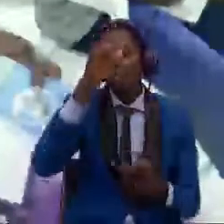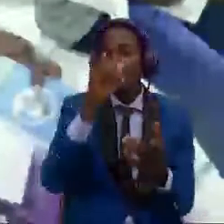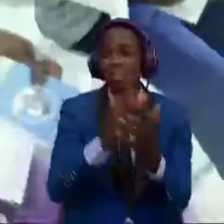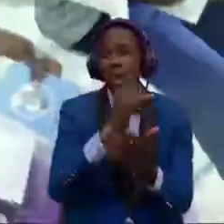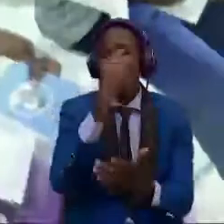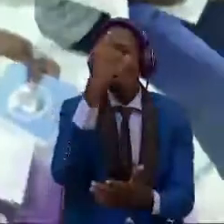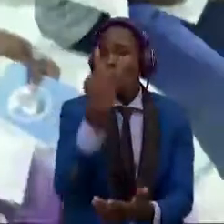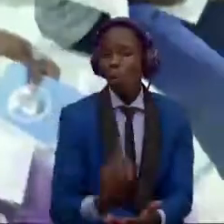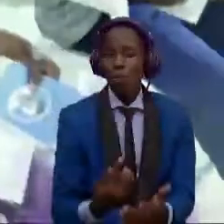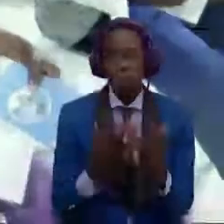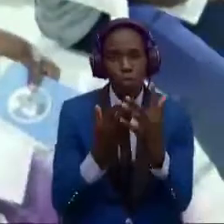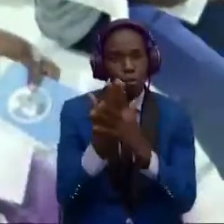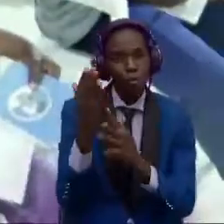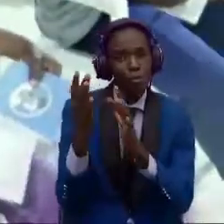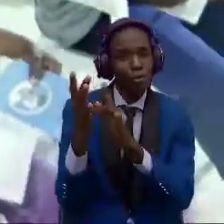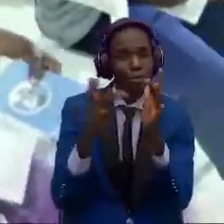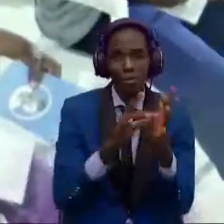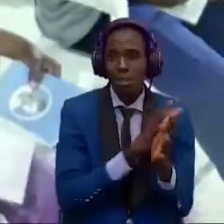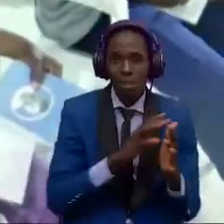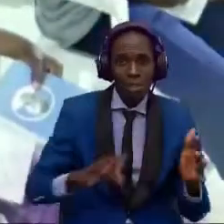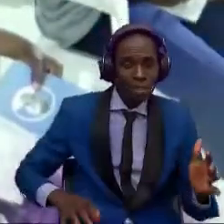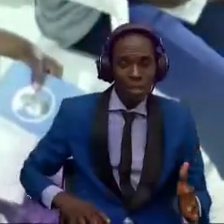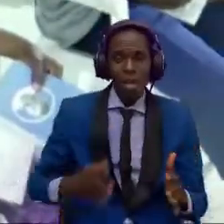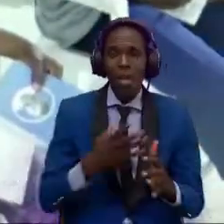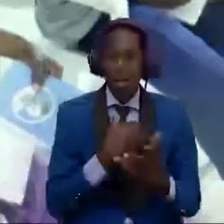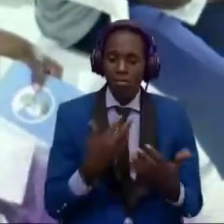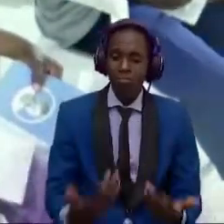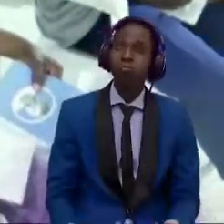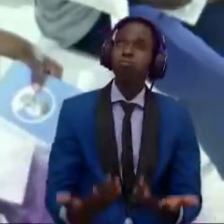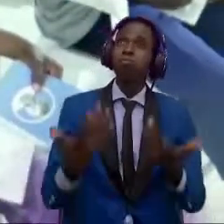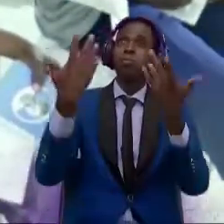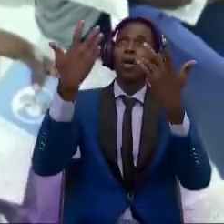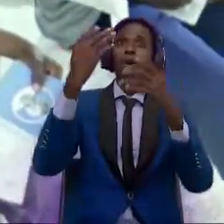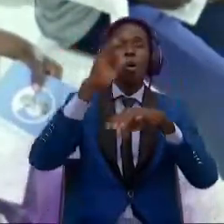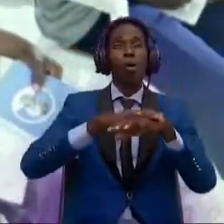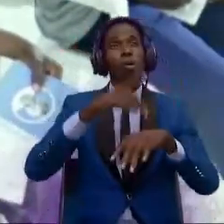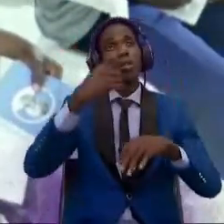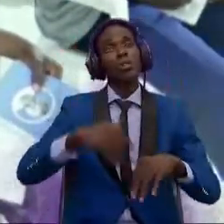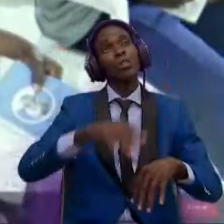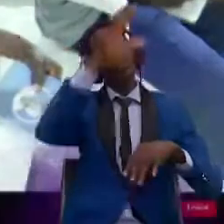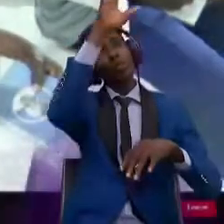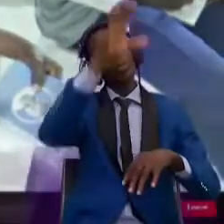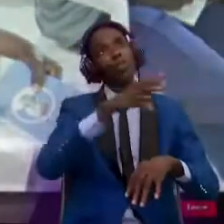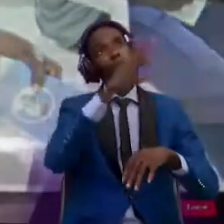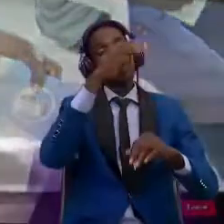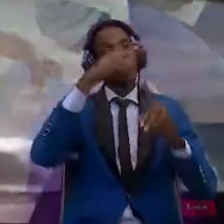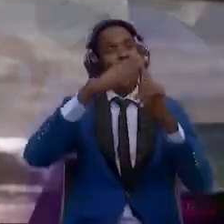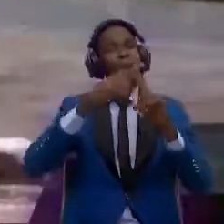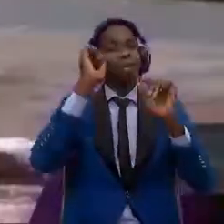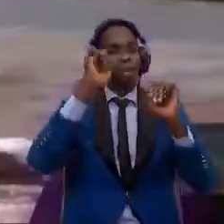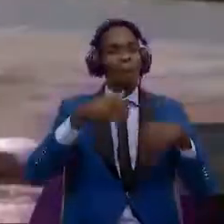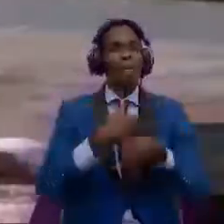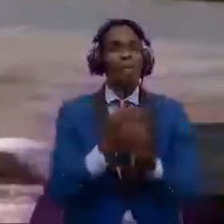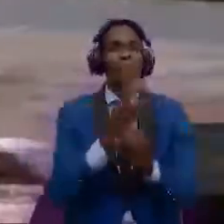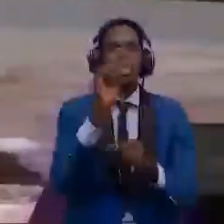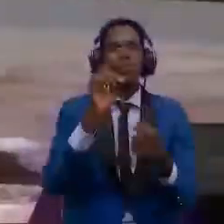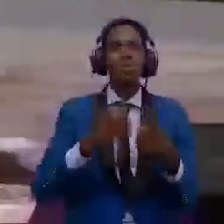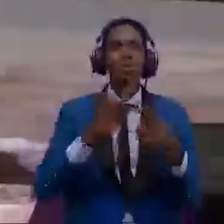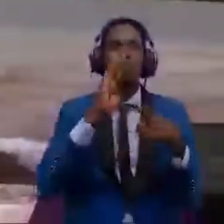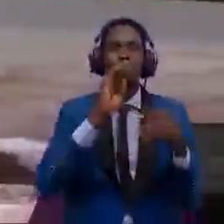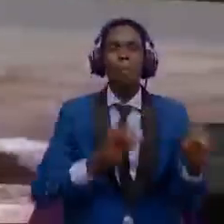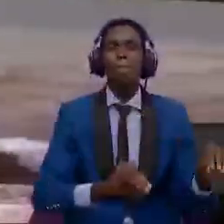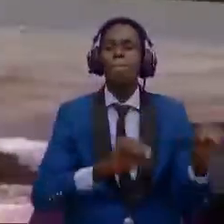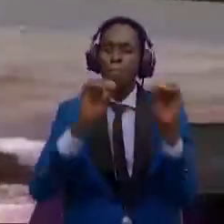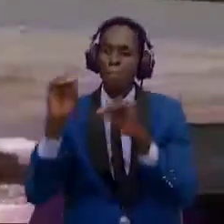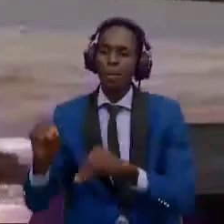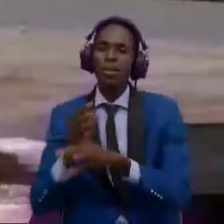his sacrifice on the cross of Calvary can we be saved and forgiven and set free. You will tell them, here